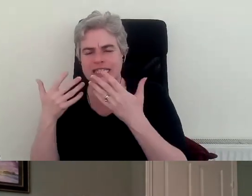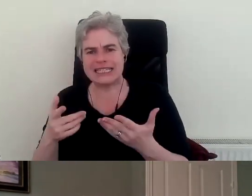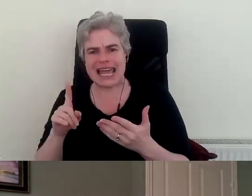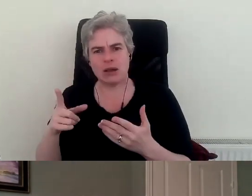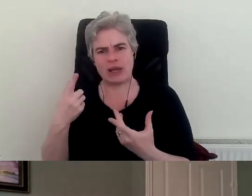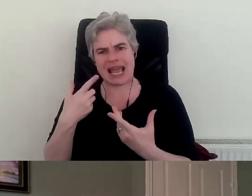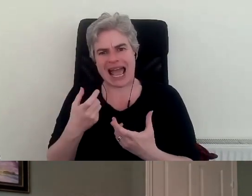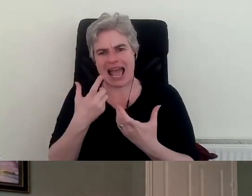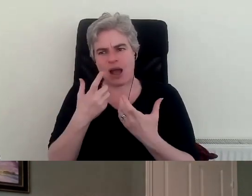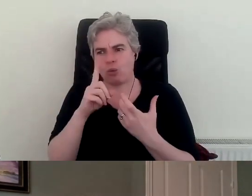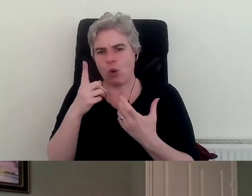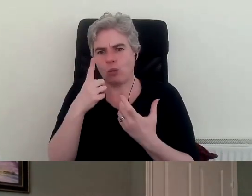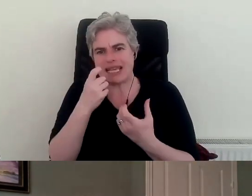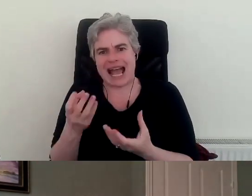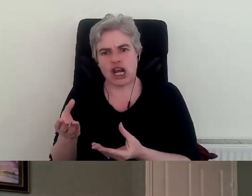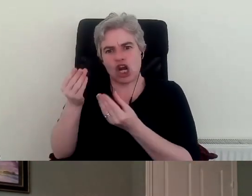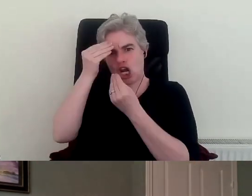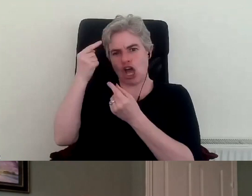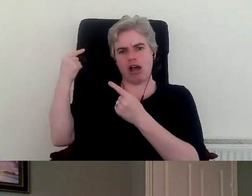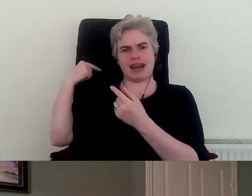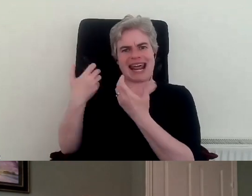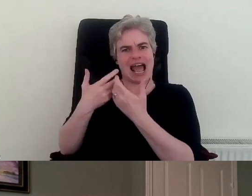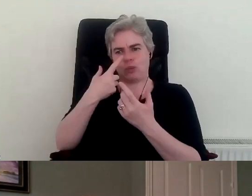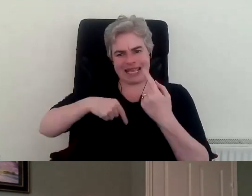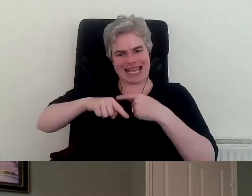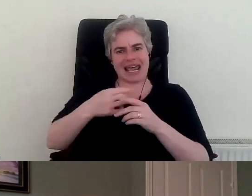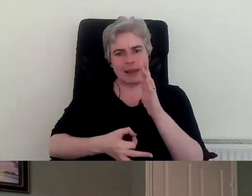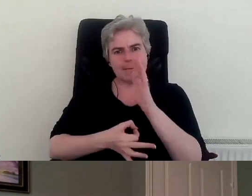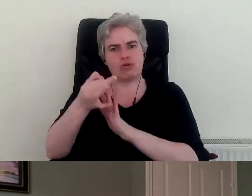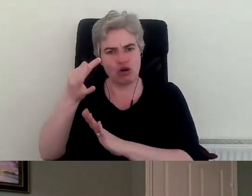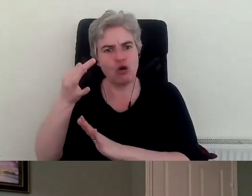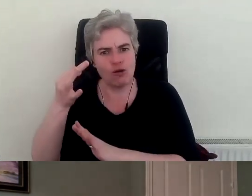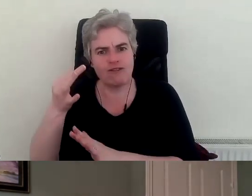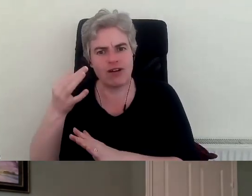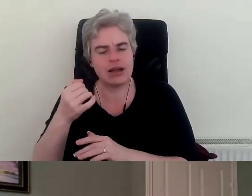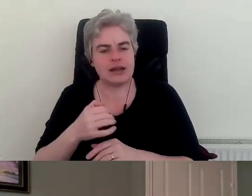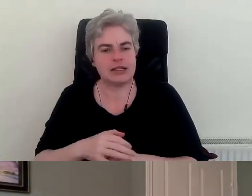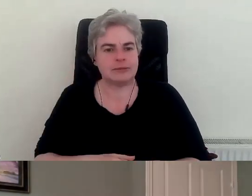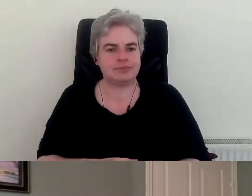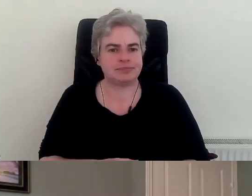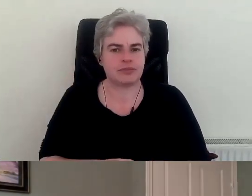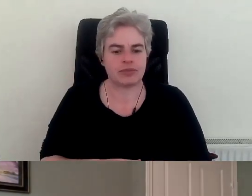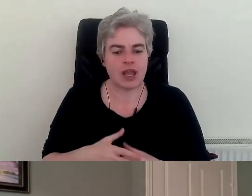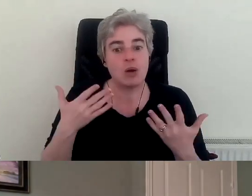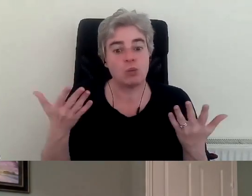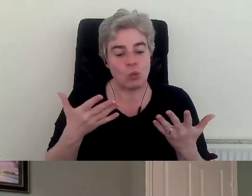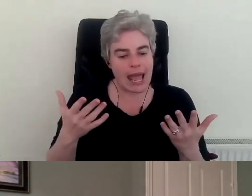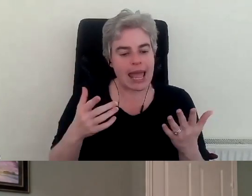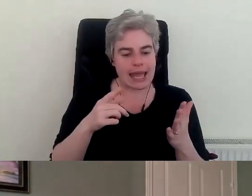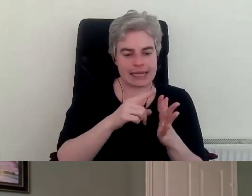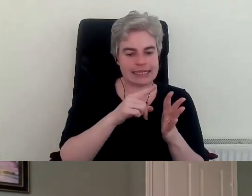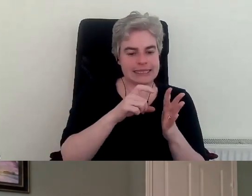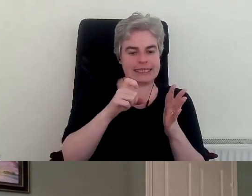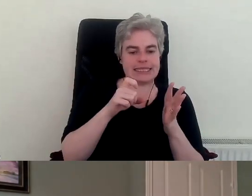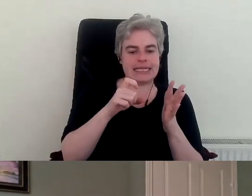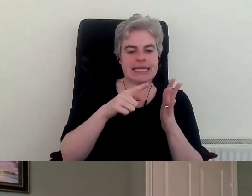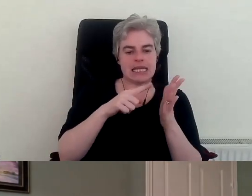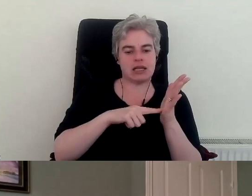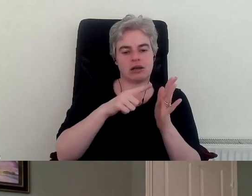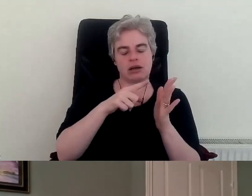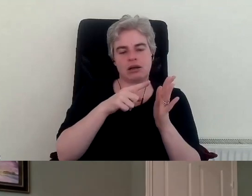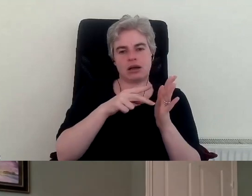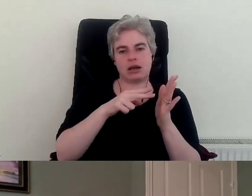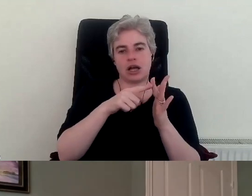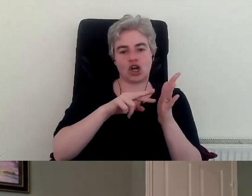it and how we can make it better. And this is where kind of decolonization of knowledge comes into play,